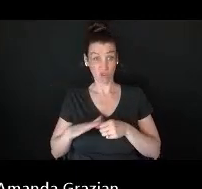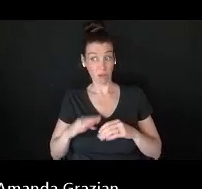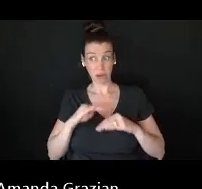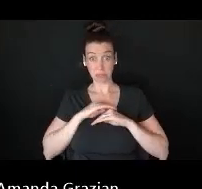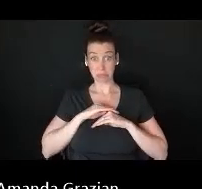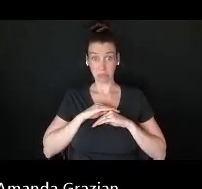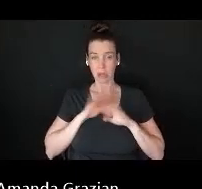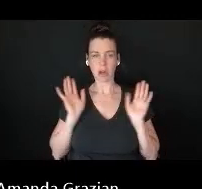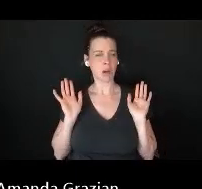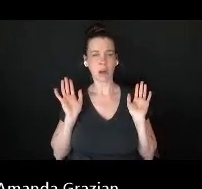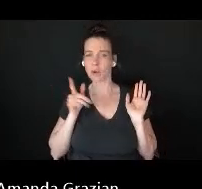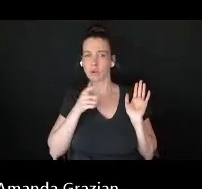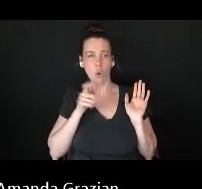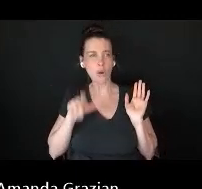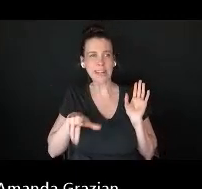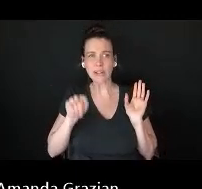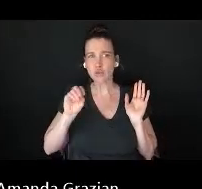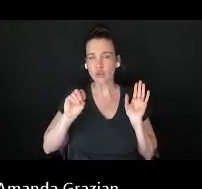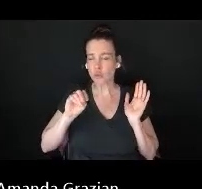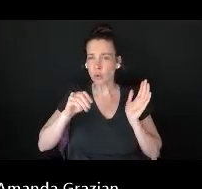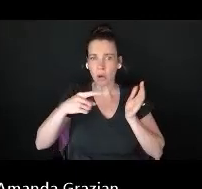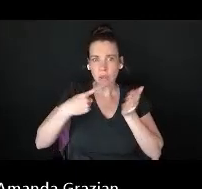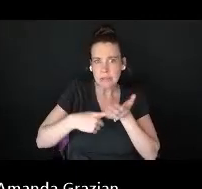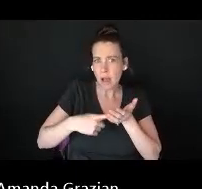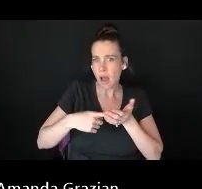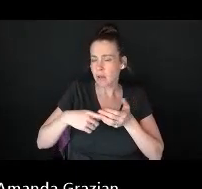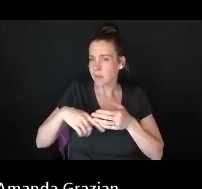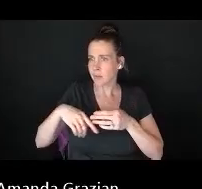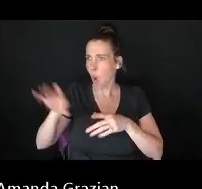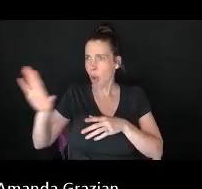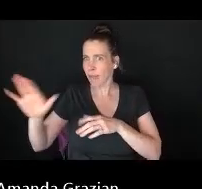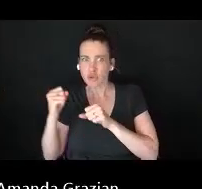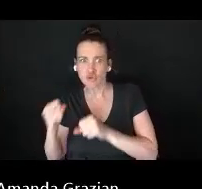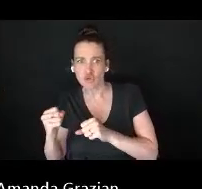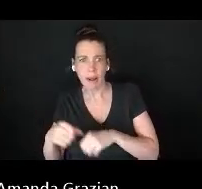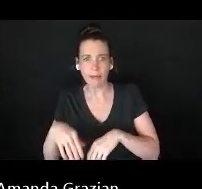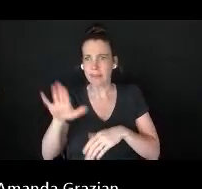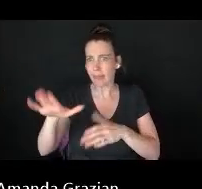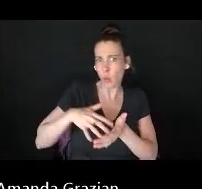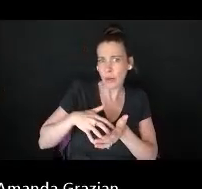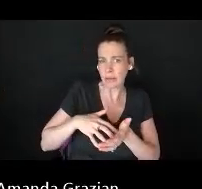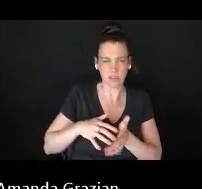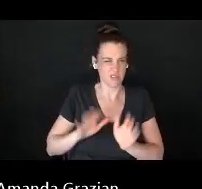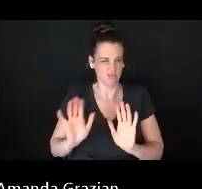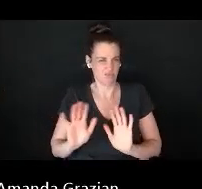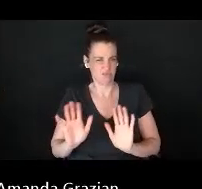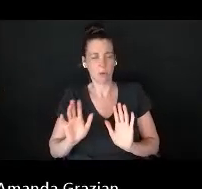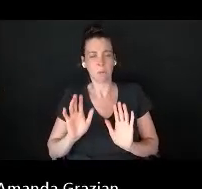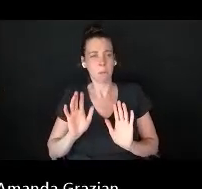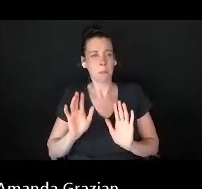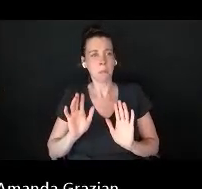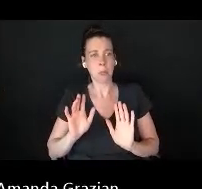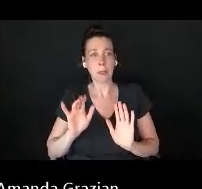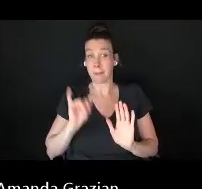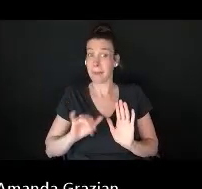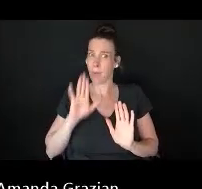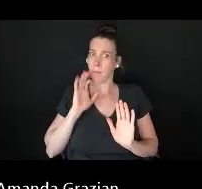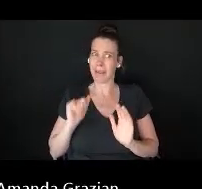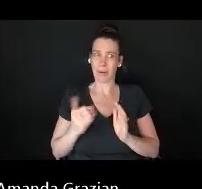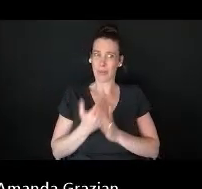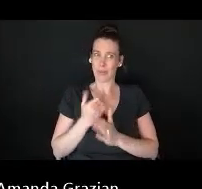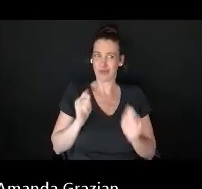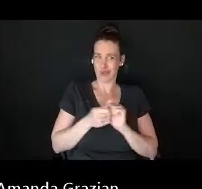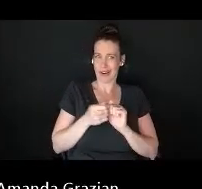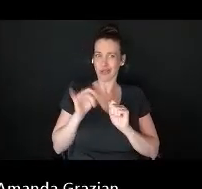be any kind of specifics, strengths noted in the discussion. And that's something that's going to be a real change in how